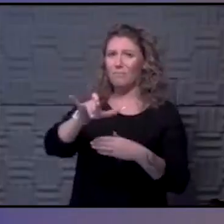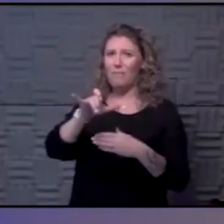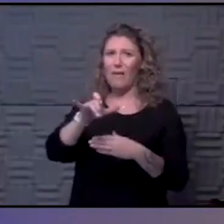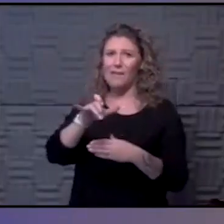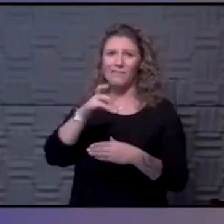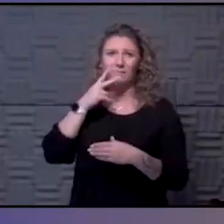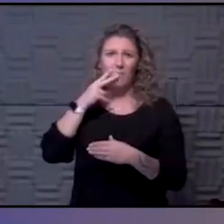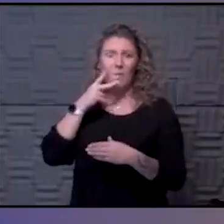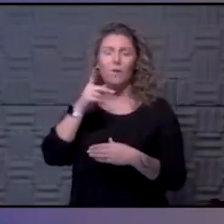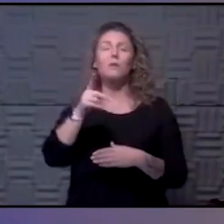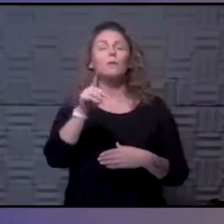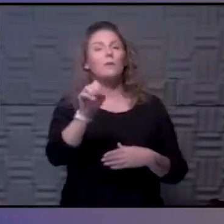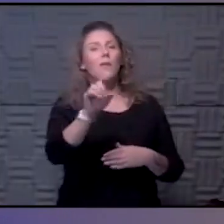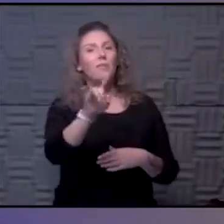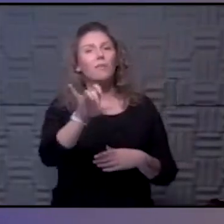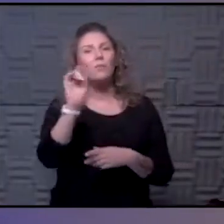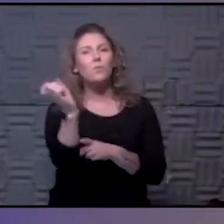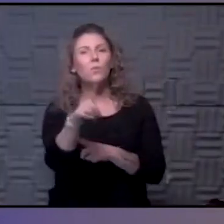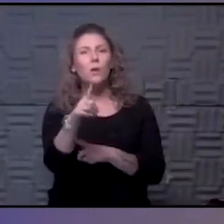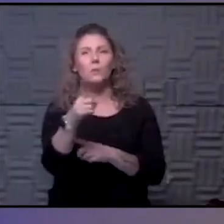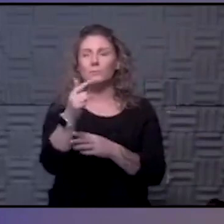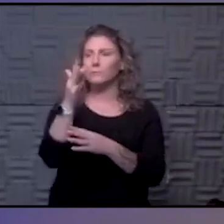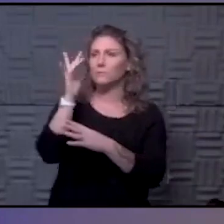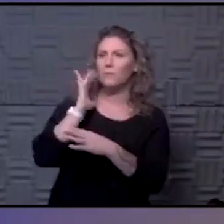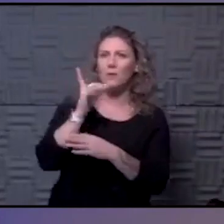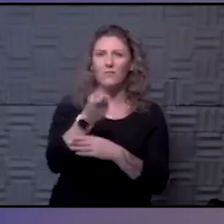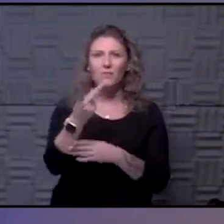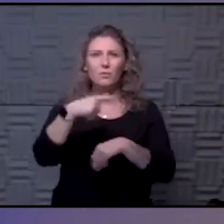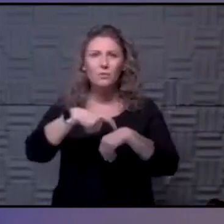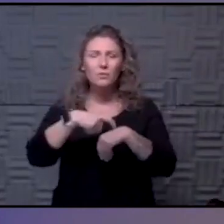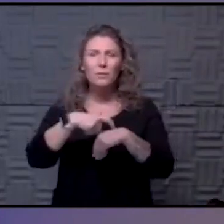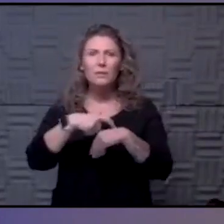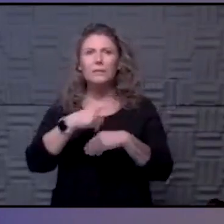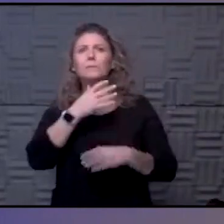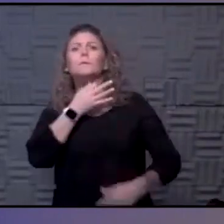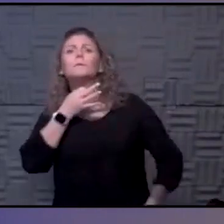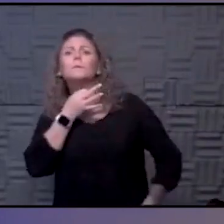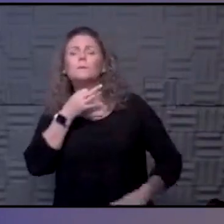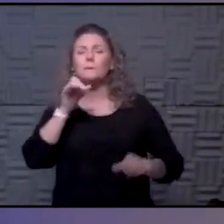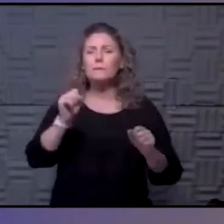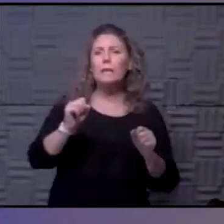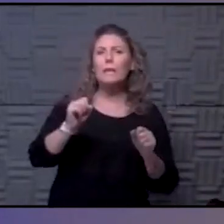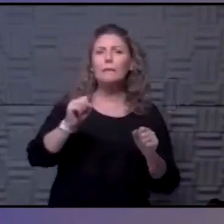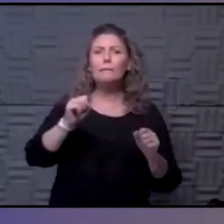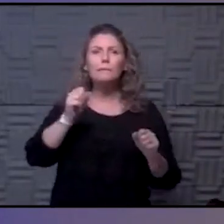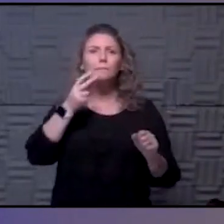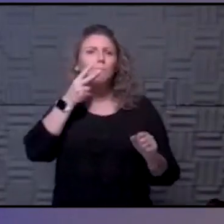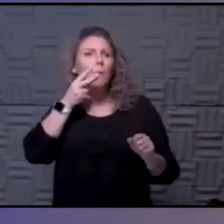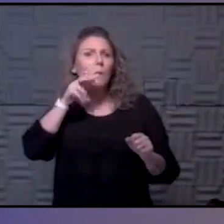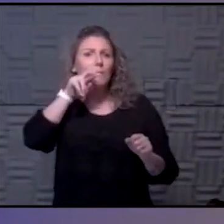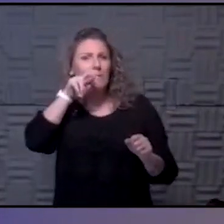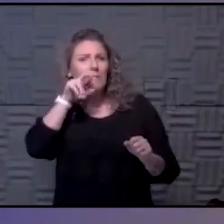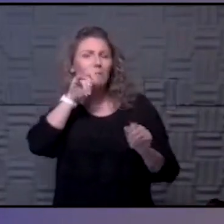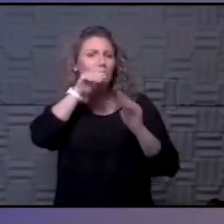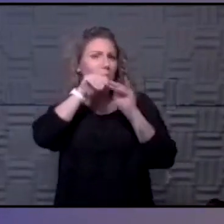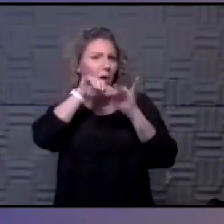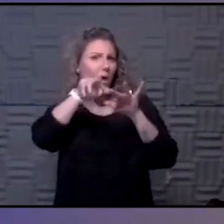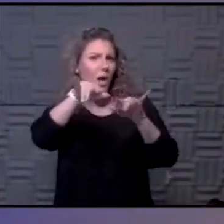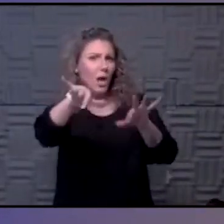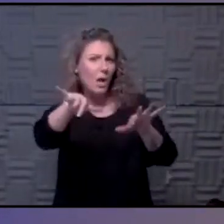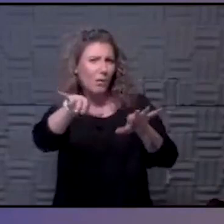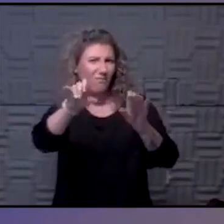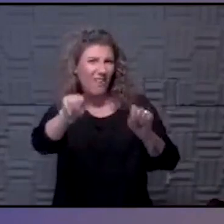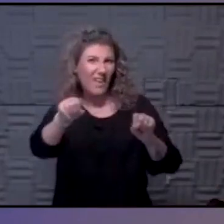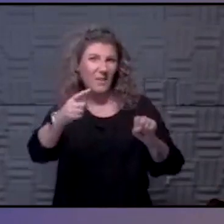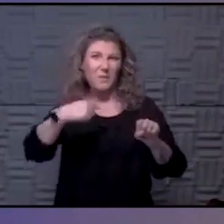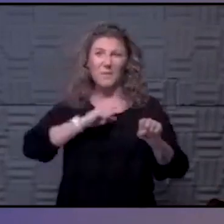this question a while ago, a couple times, wondering about smoke and can it spread on smoke. And Dr. Stites and myself really